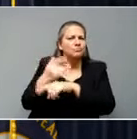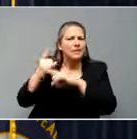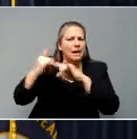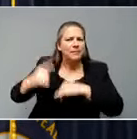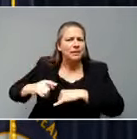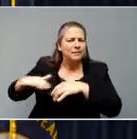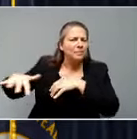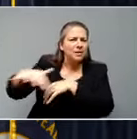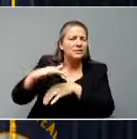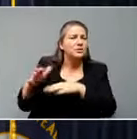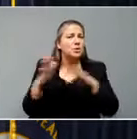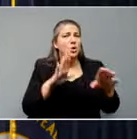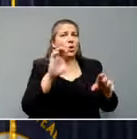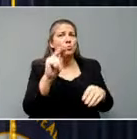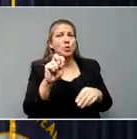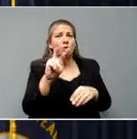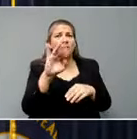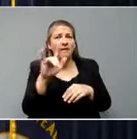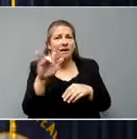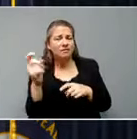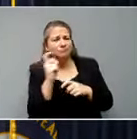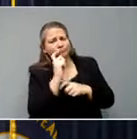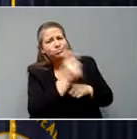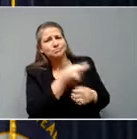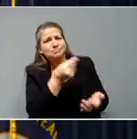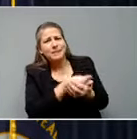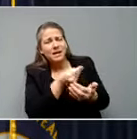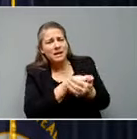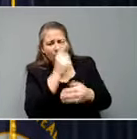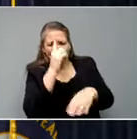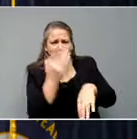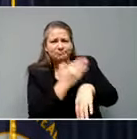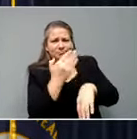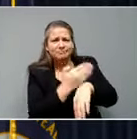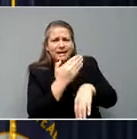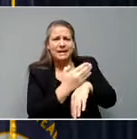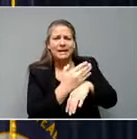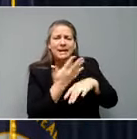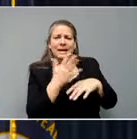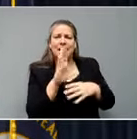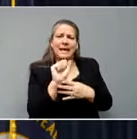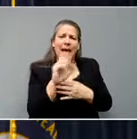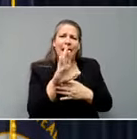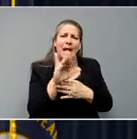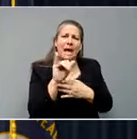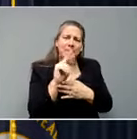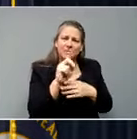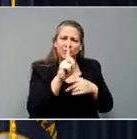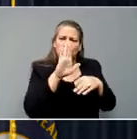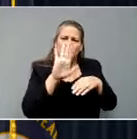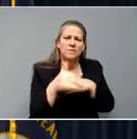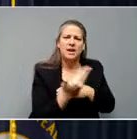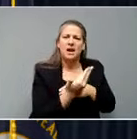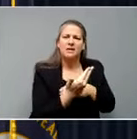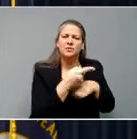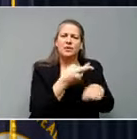awarded $600,000 for constructions of cabins to allow overnight accommodations at Sag Hallow Golf